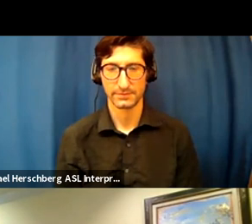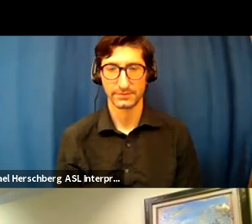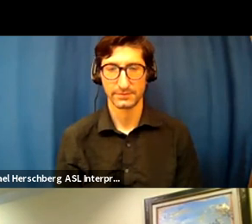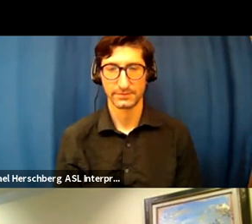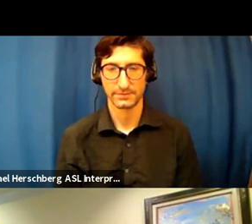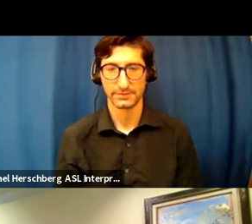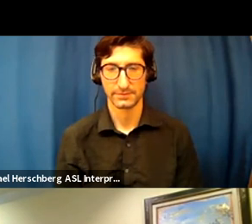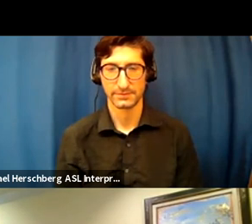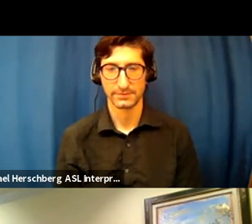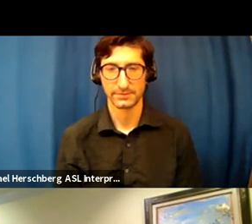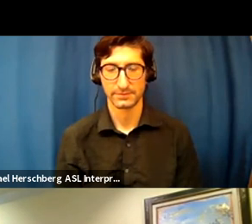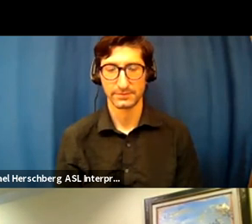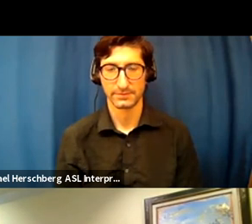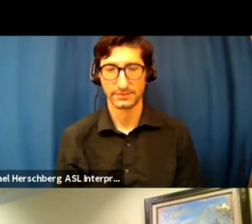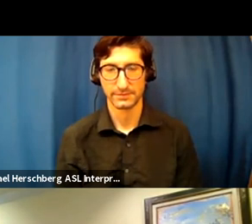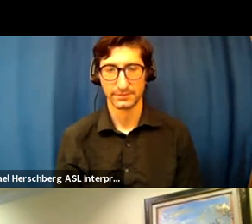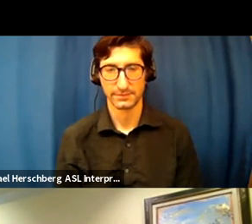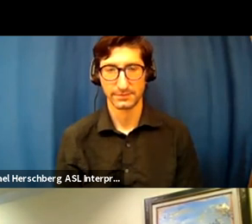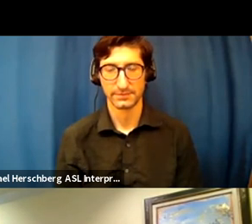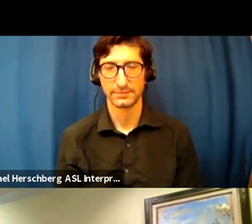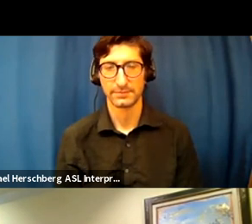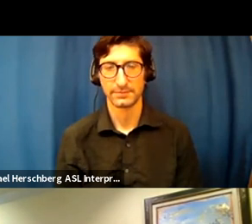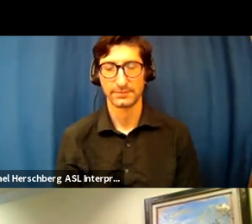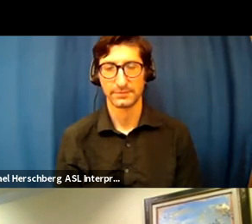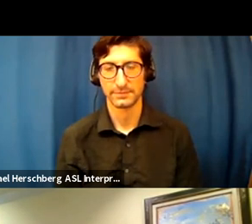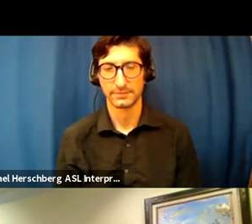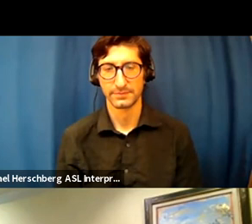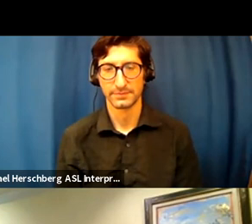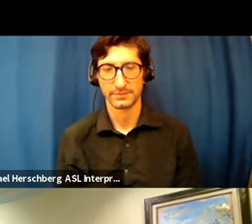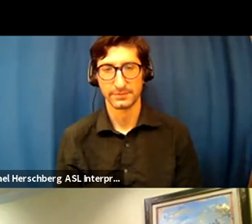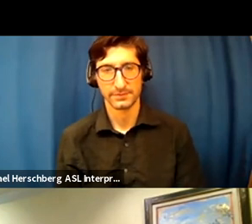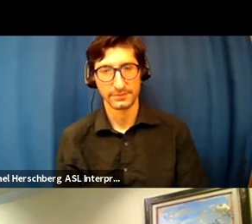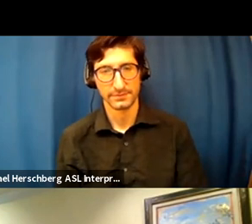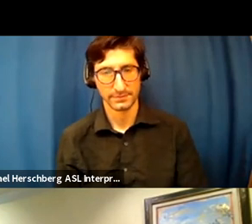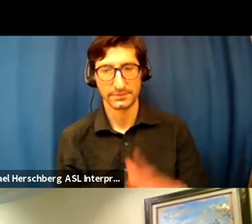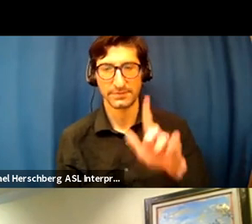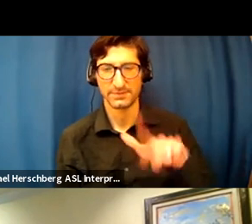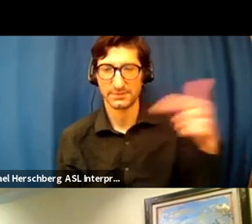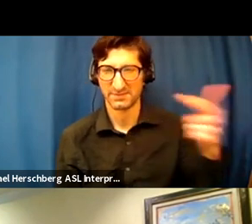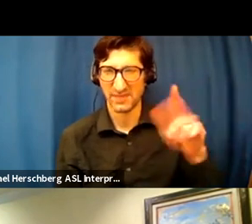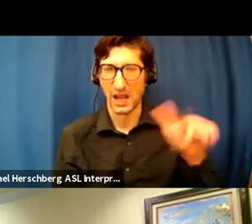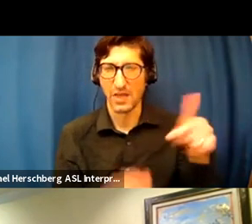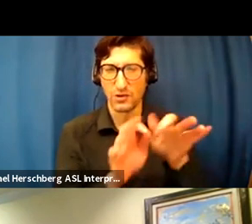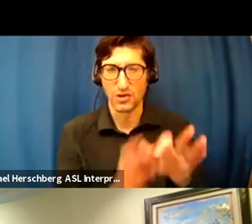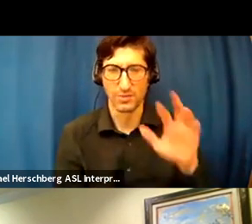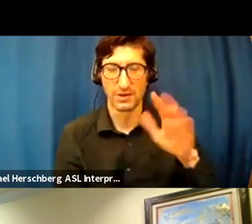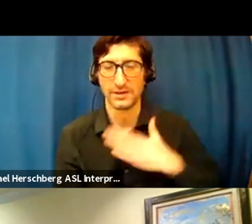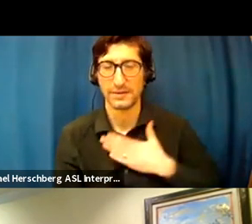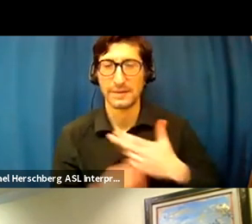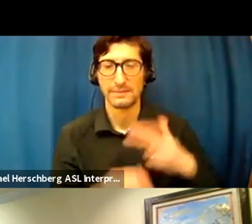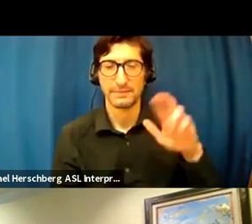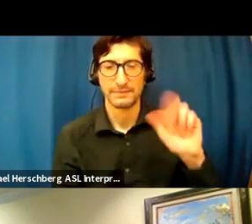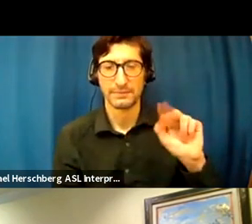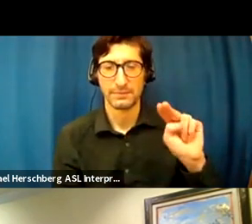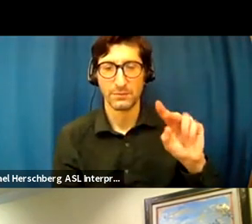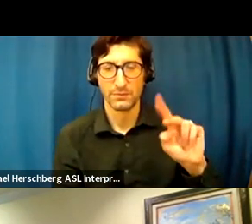www.zoom.us/download. Muchas gracias. Thank you very much. Mr. Randolph, go ahead. Hello, good evening, everybody. My name is Randolph Dominguez. I